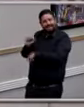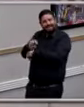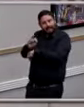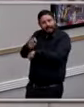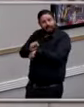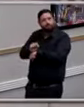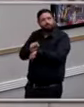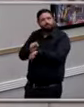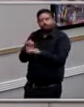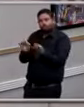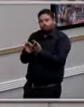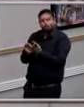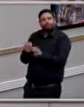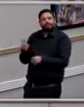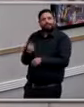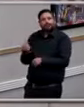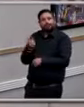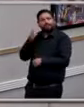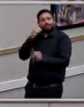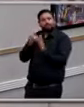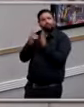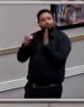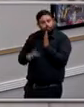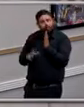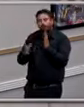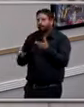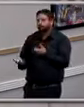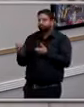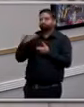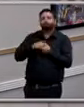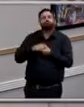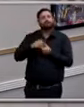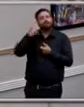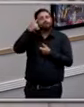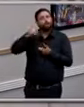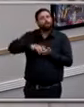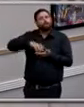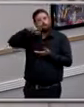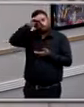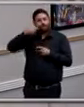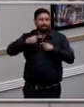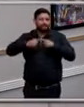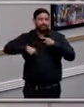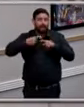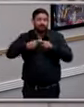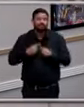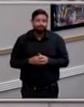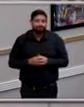be worth something for the student and be used as part of the learning cycle.